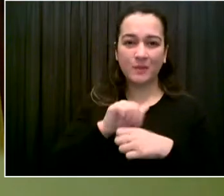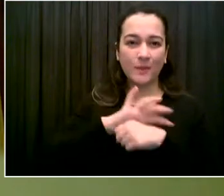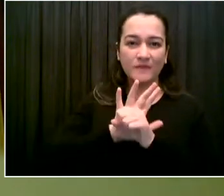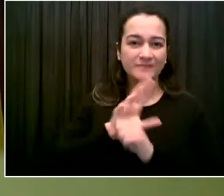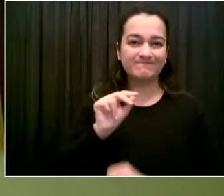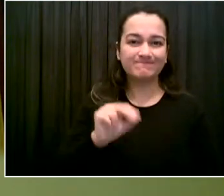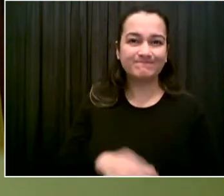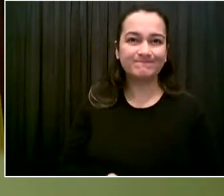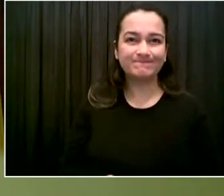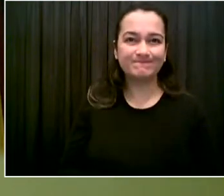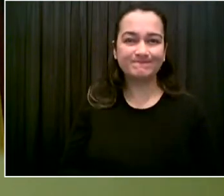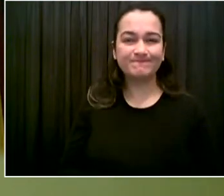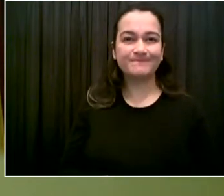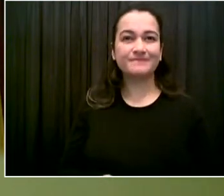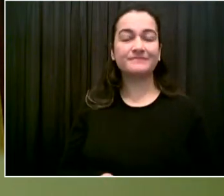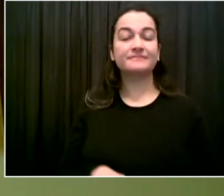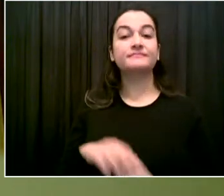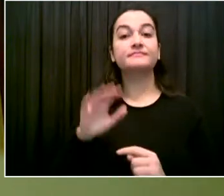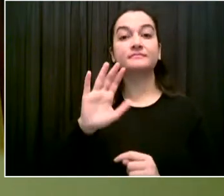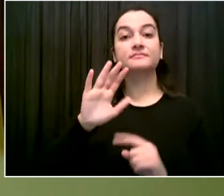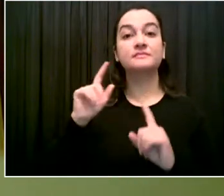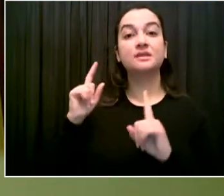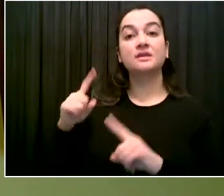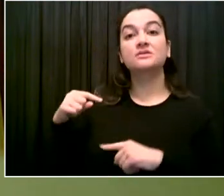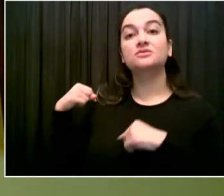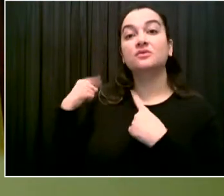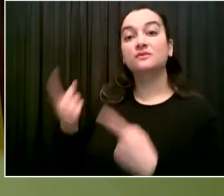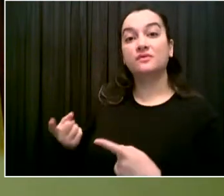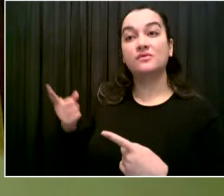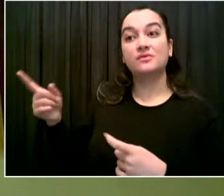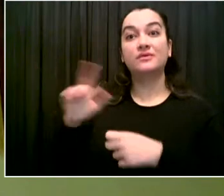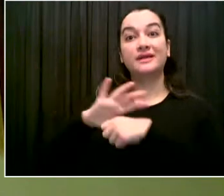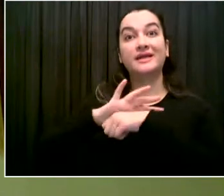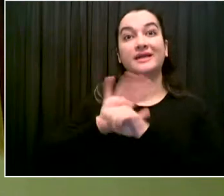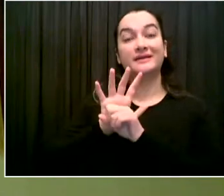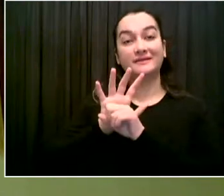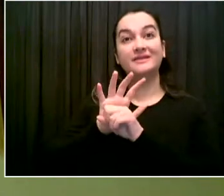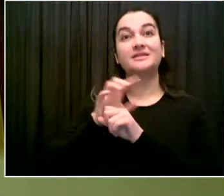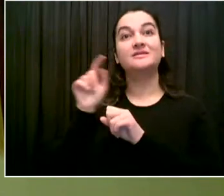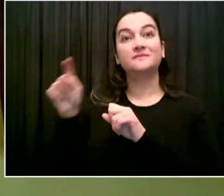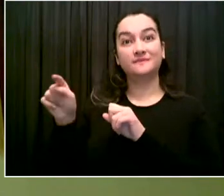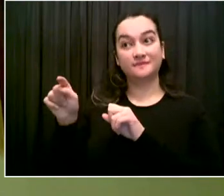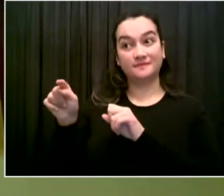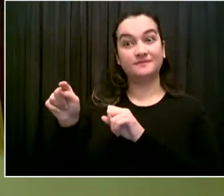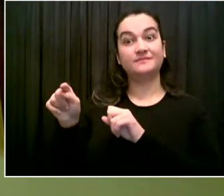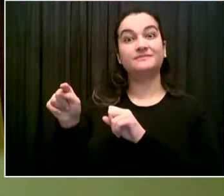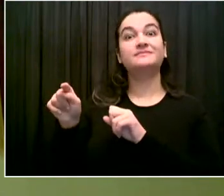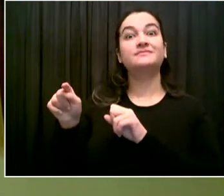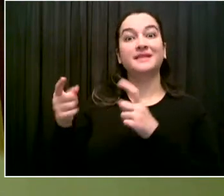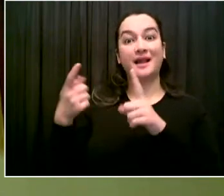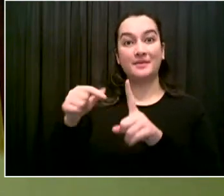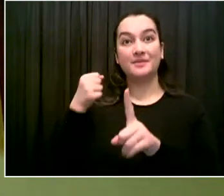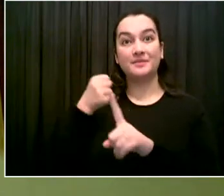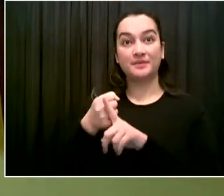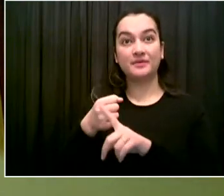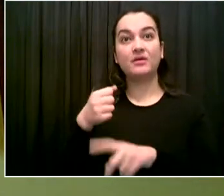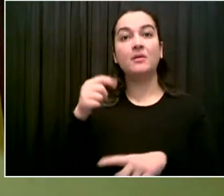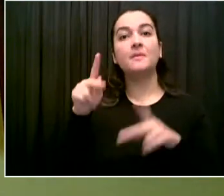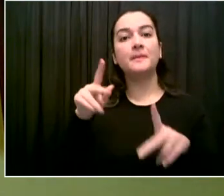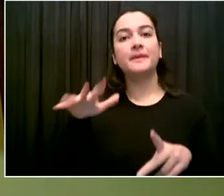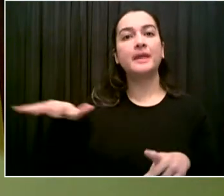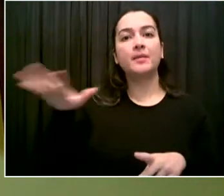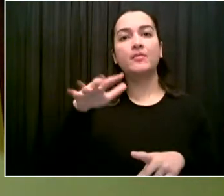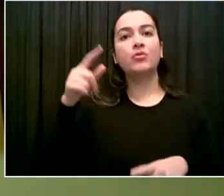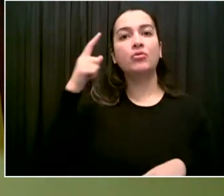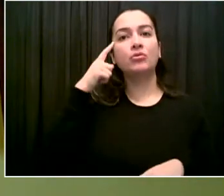epidemic, there have been many people that have tried to sort of take advantage of our scientific uncertainty and to promote medications that